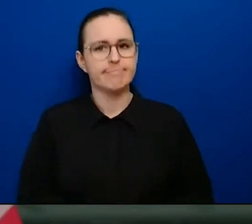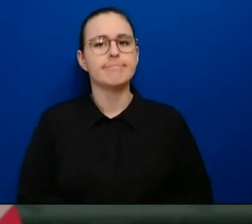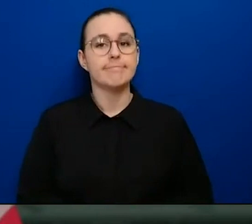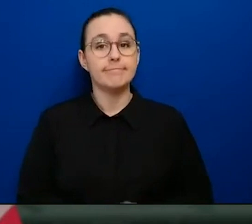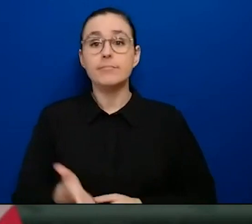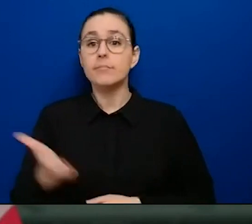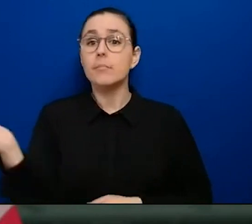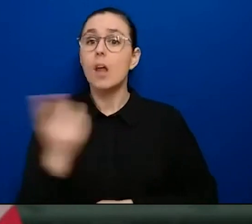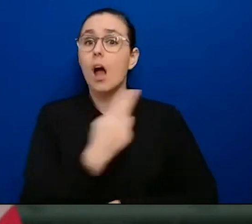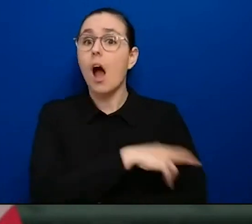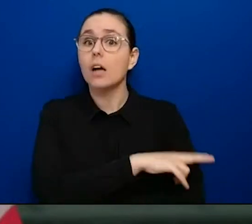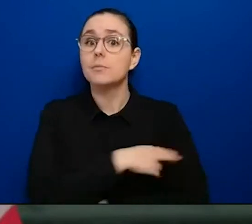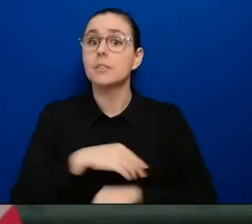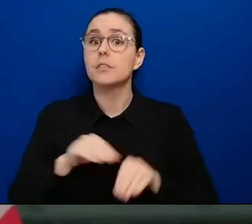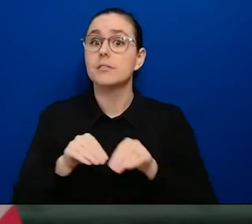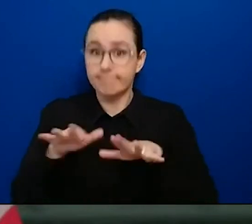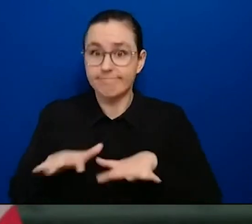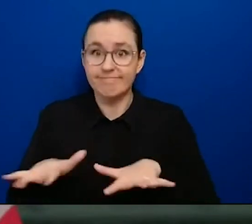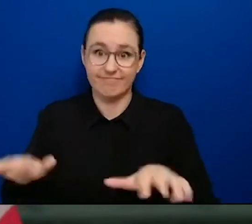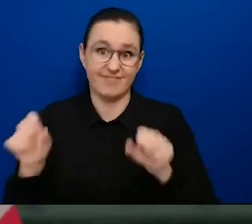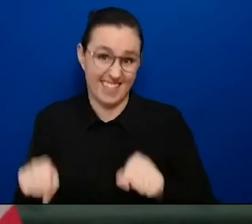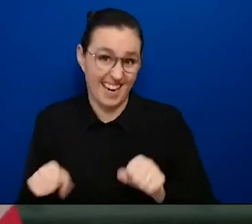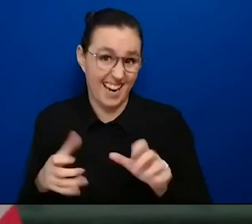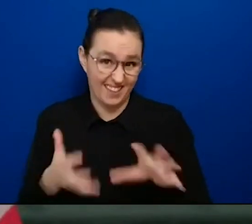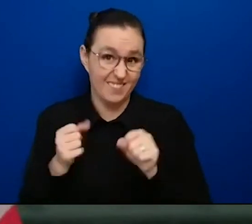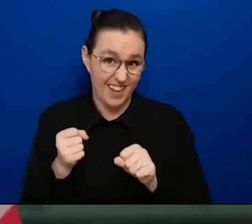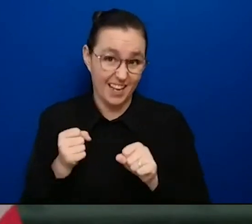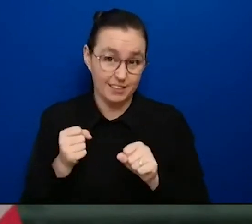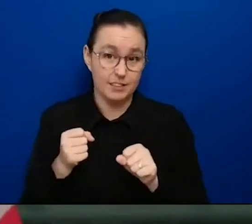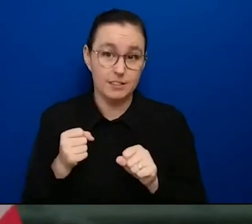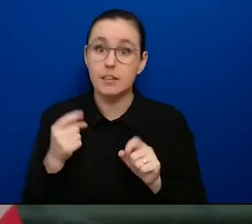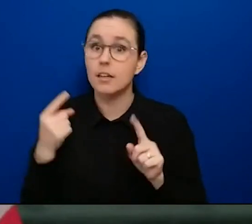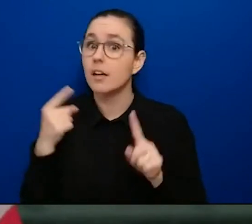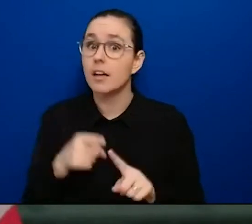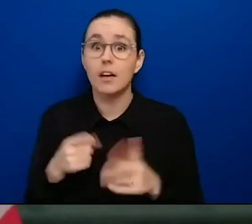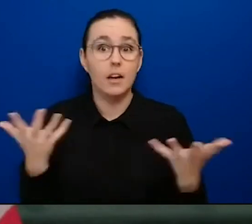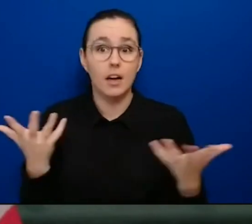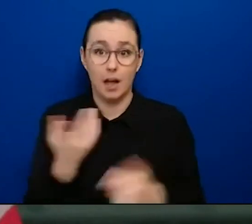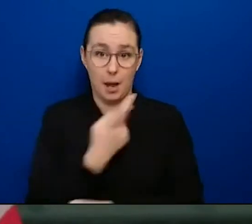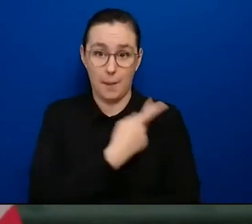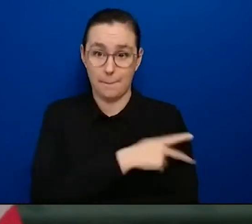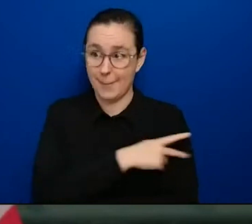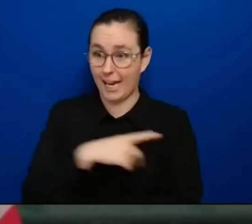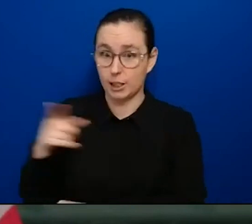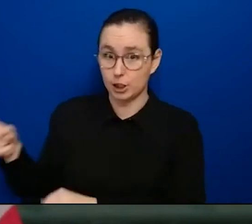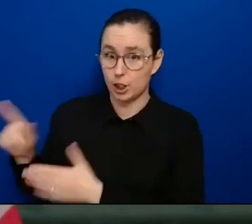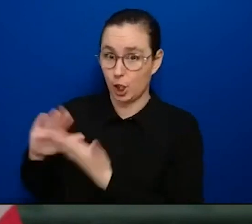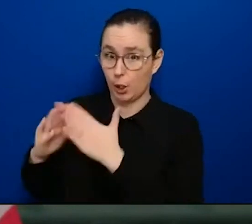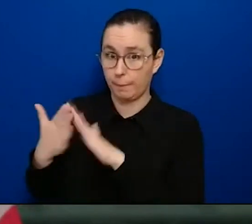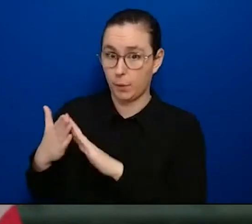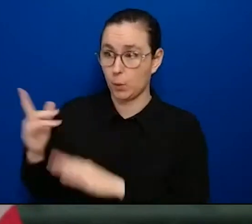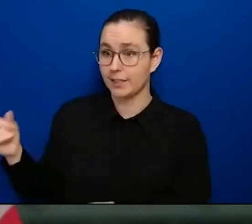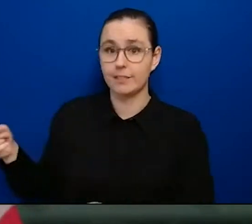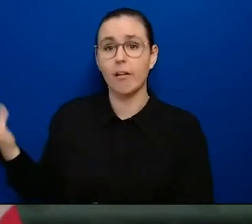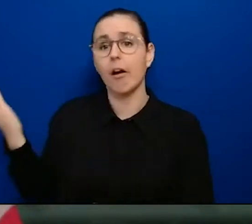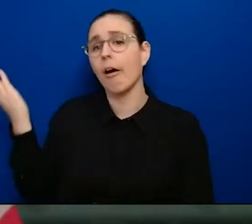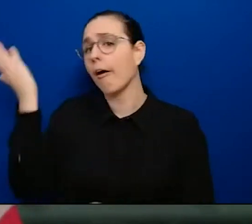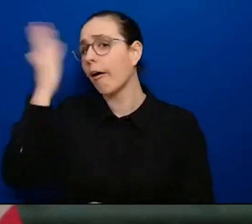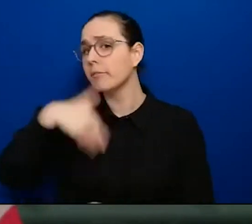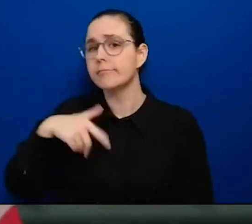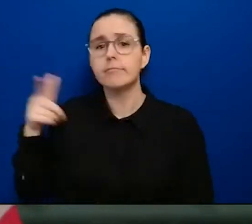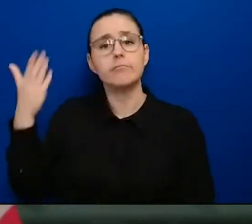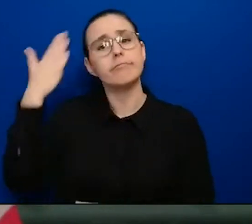spread quite rapidly. And part of that is patients who are coming in from the community who have undetected disease, and then